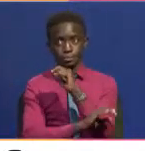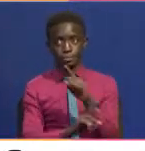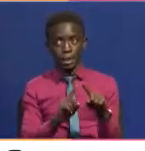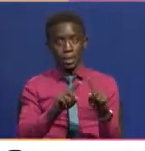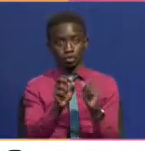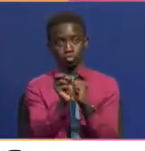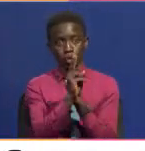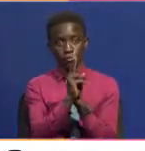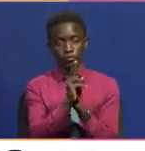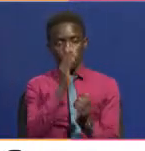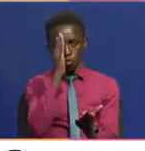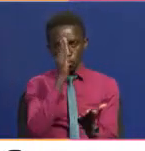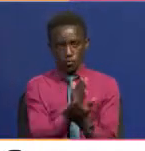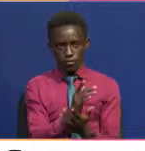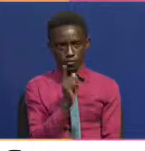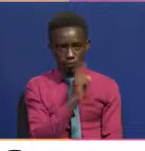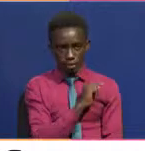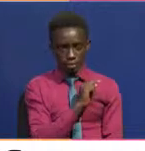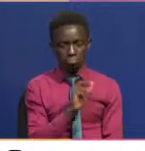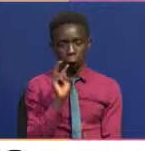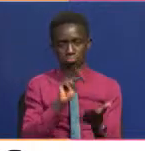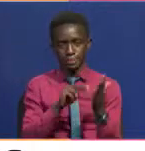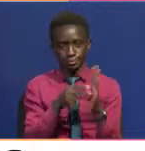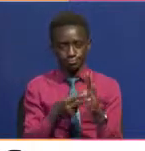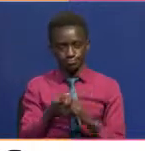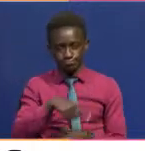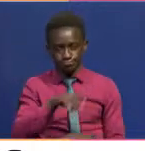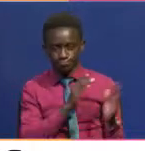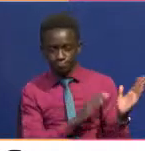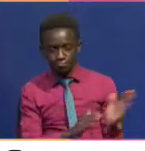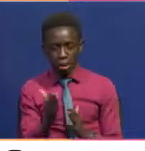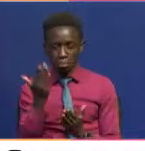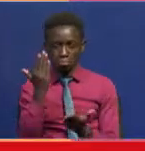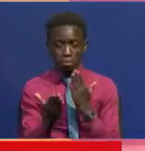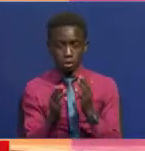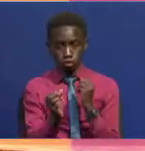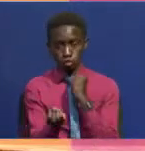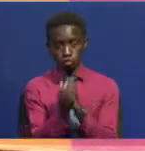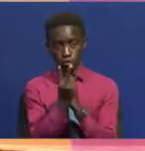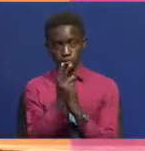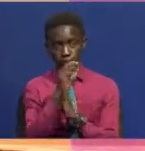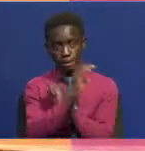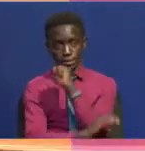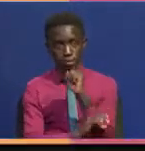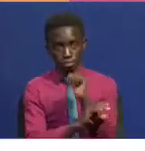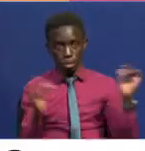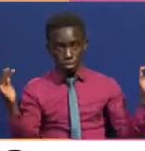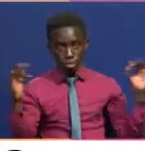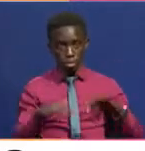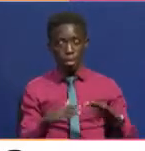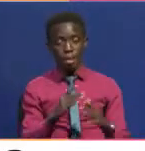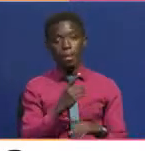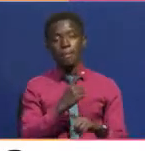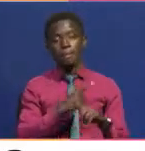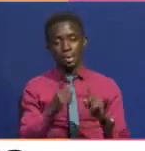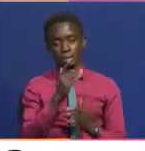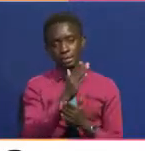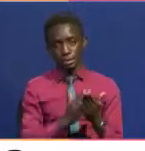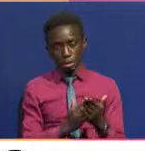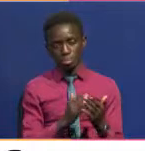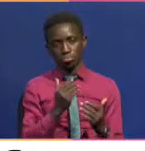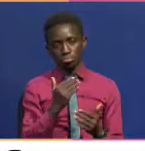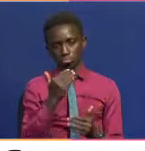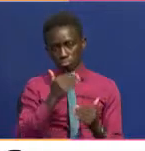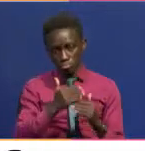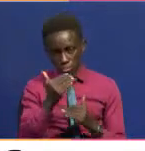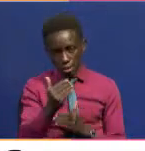already confirmed. So we are anticipating at least 12 countries, but some may confirm in the next 2 or